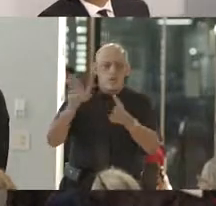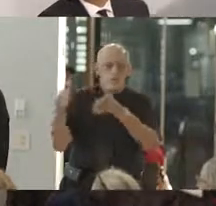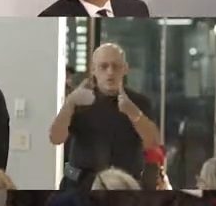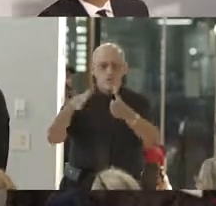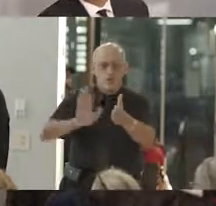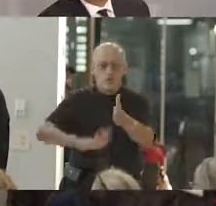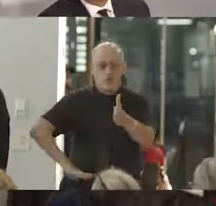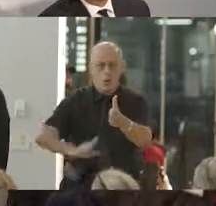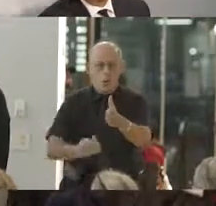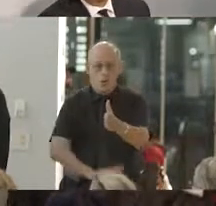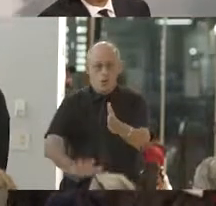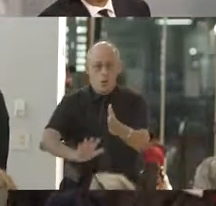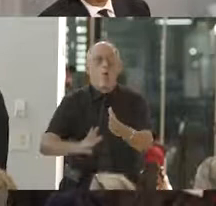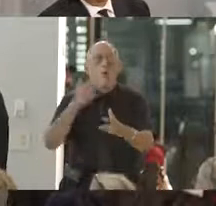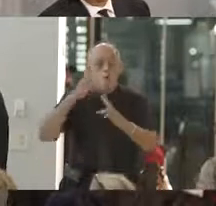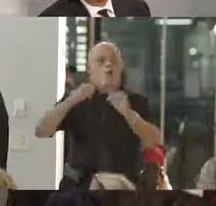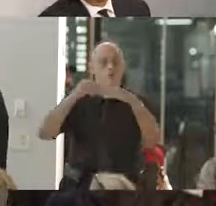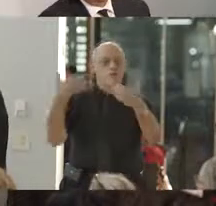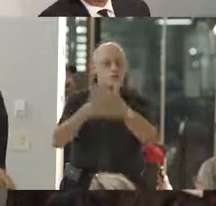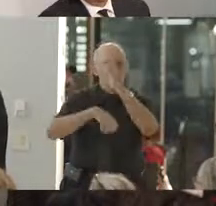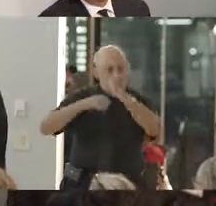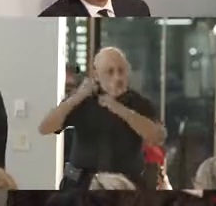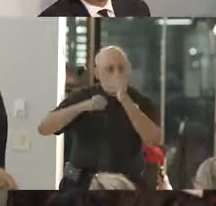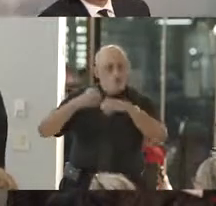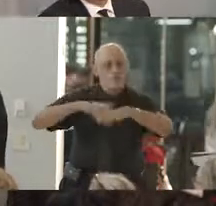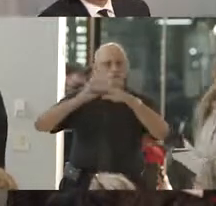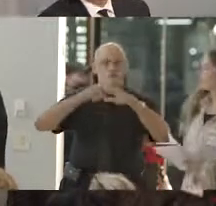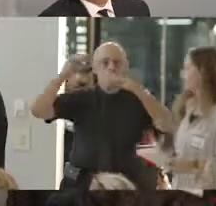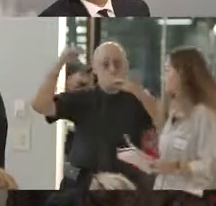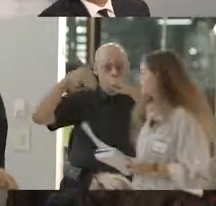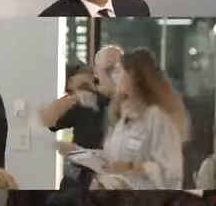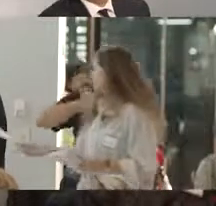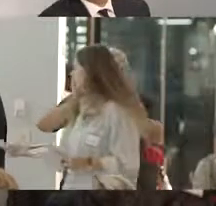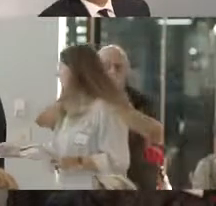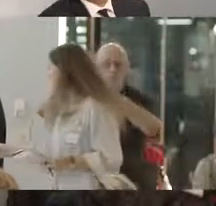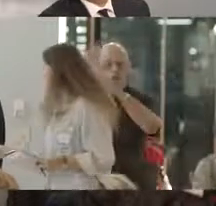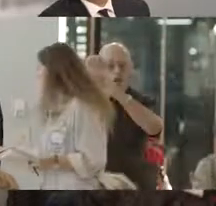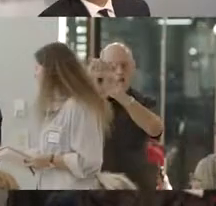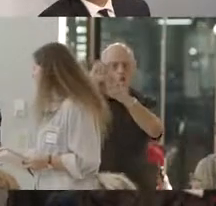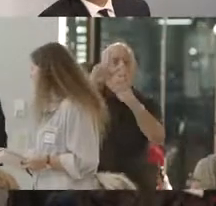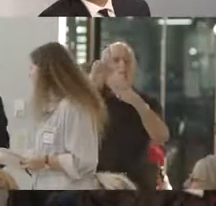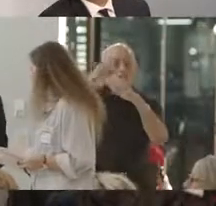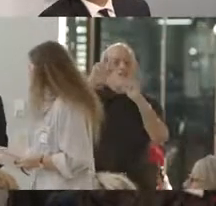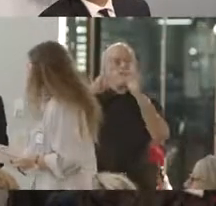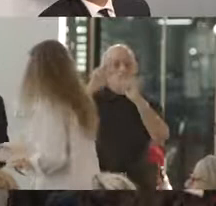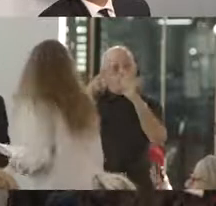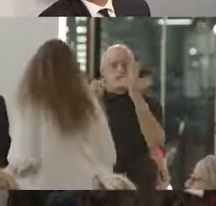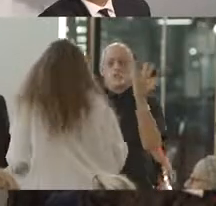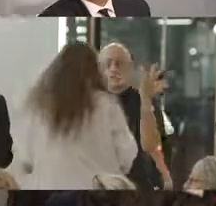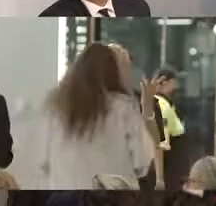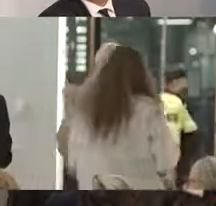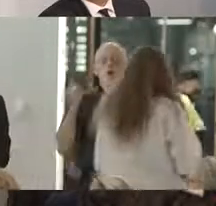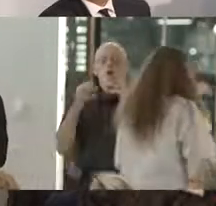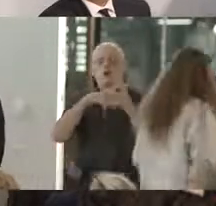order to build a structure that would prevent water from flowing into the marina, we'd have to build a sort